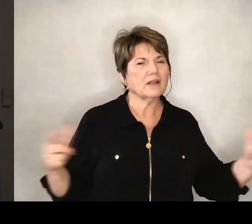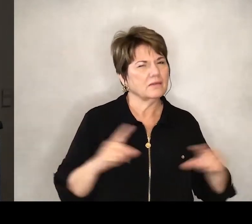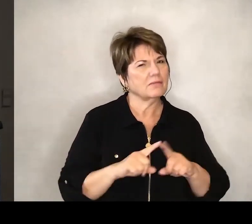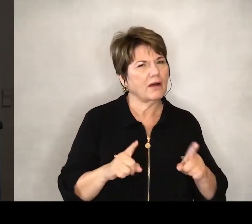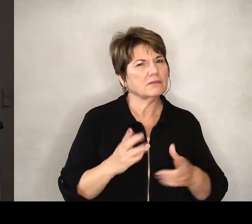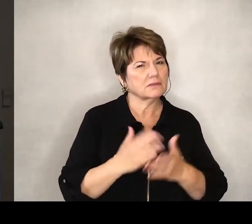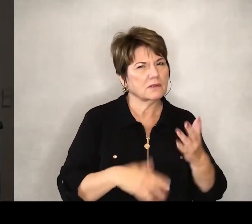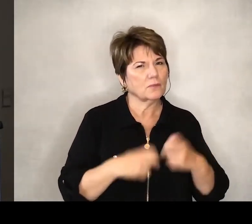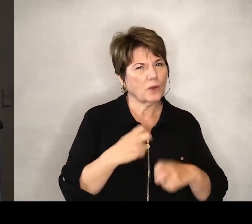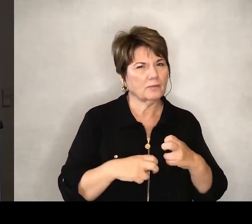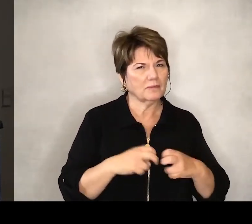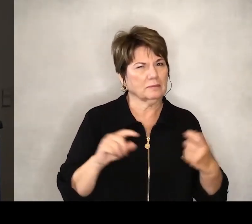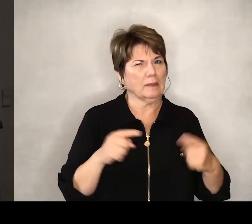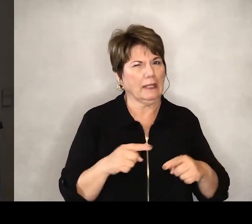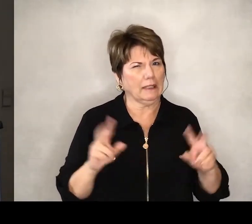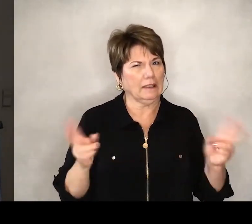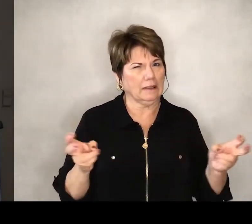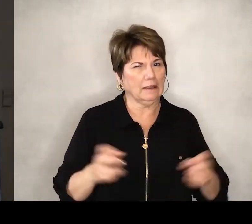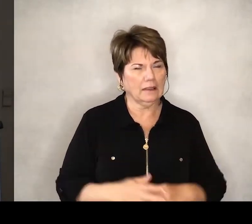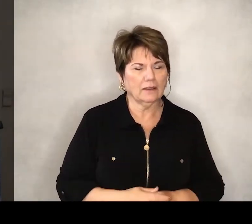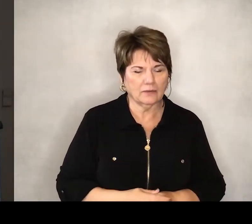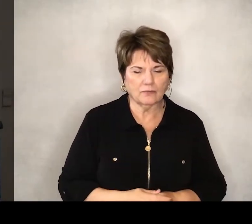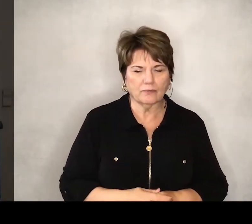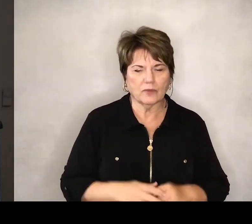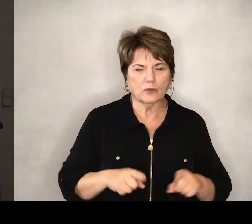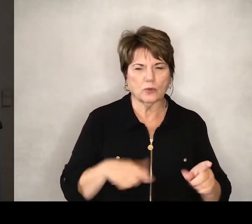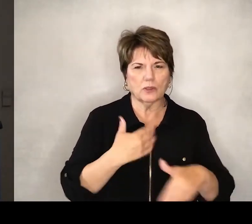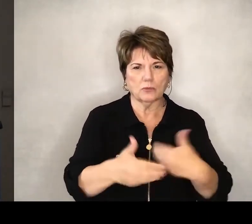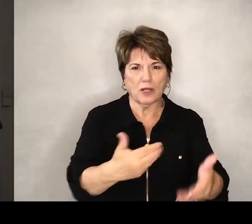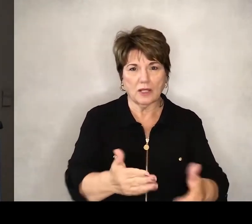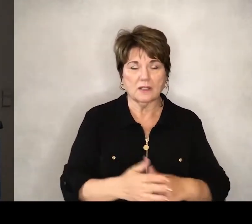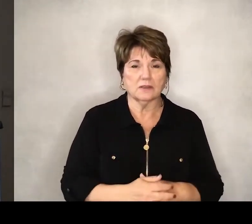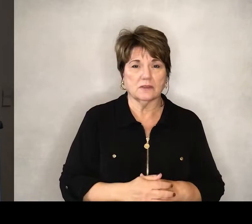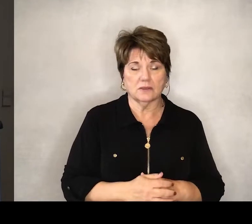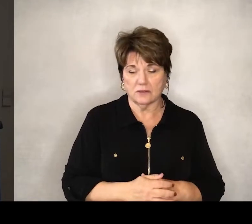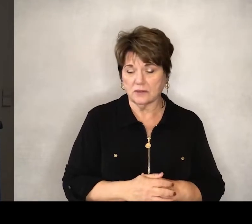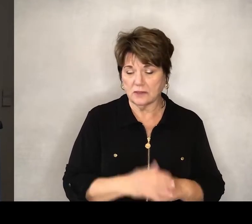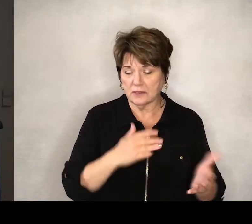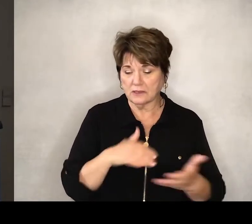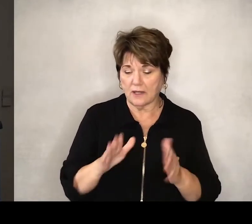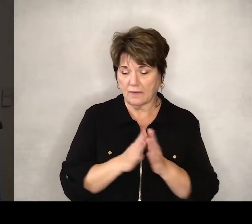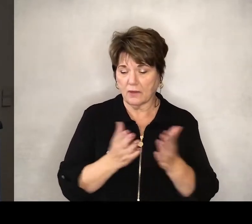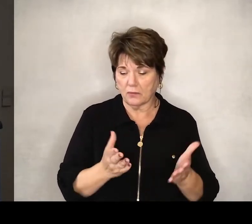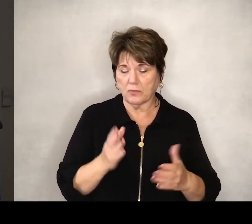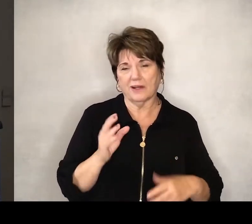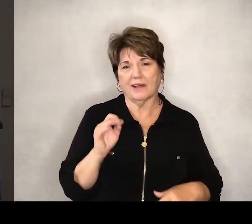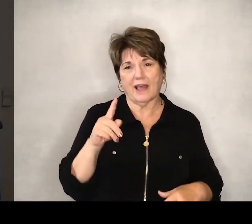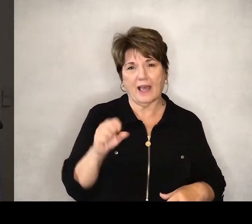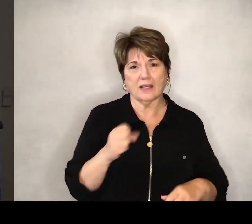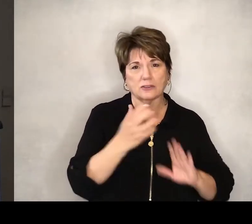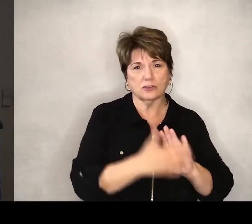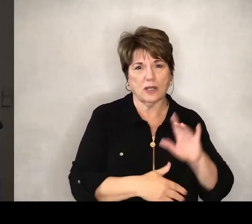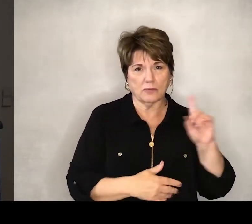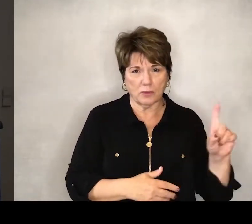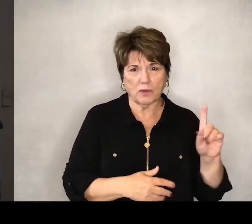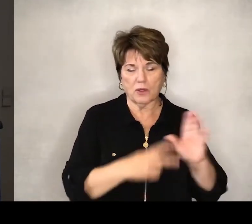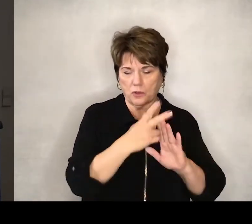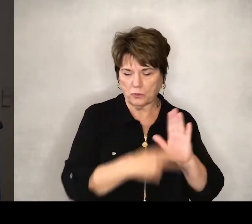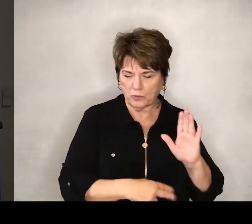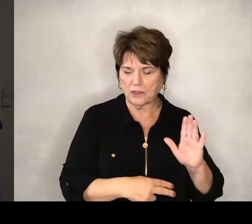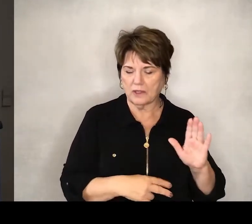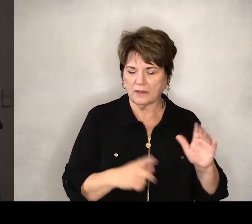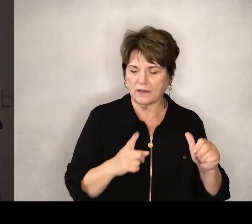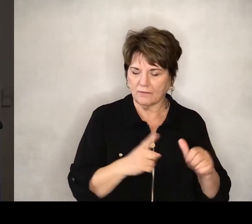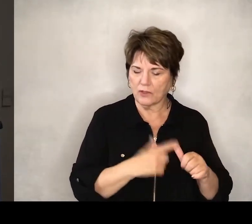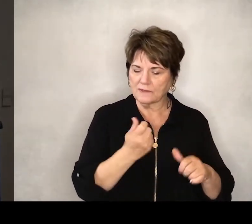pains. So we're going to start with, it makes sense if you're going to study the book of Acts to probably start in chapter 1, which is what we're going to do. We're going to read those first